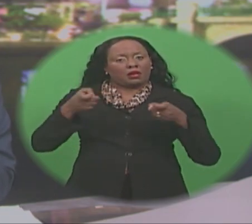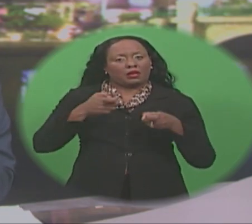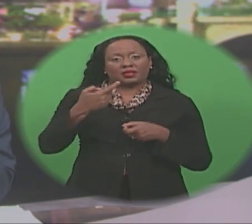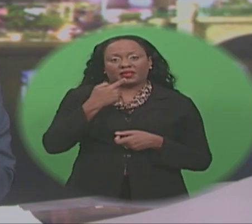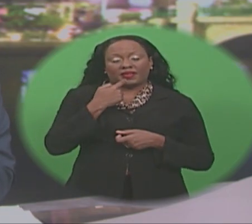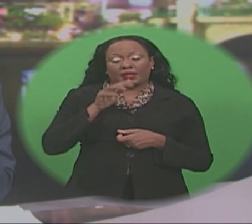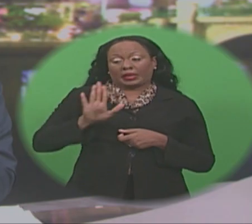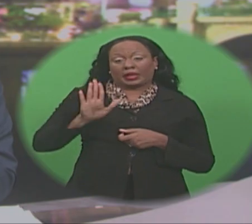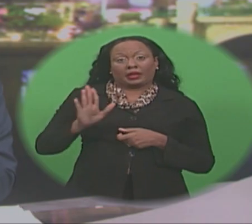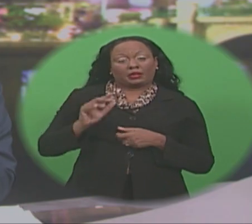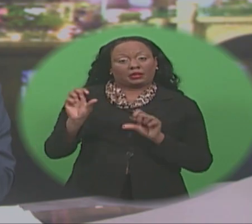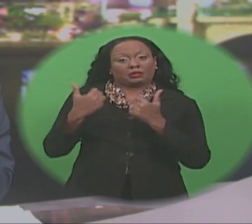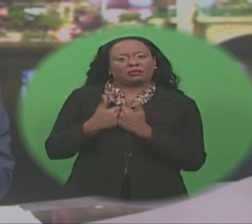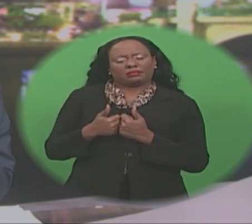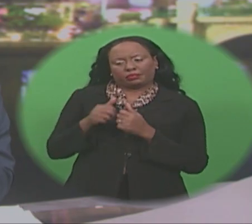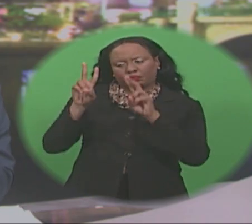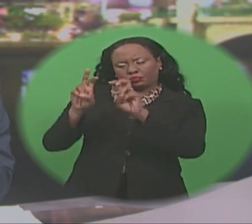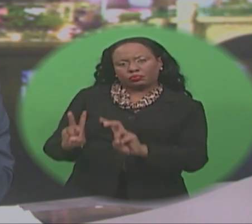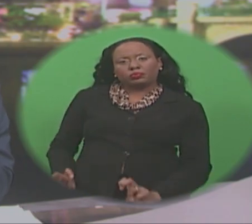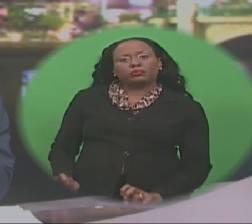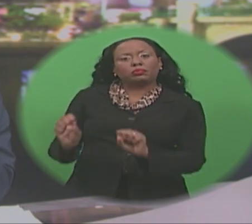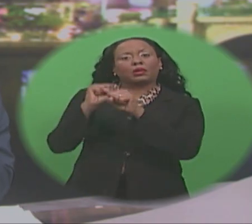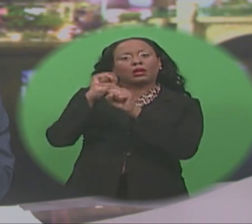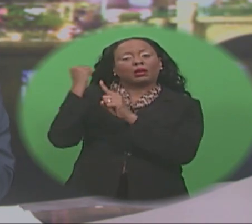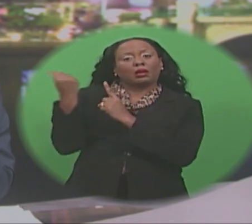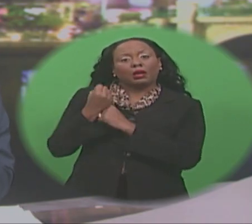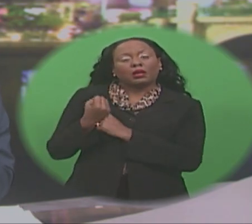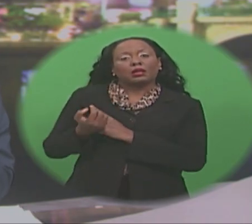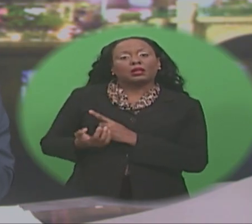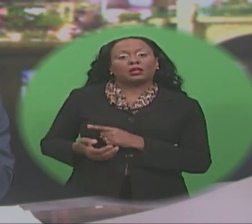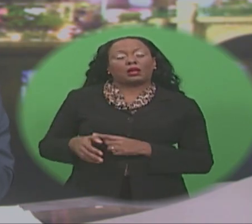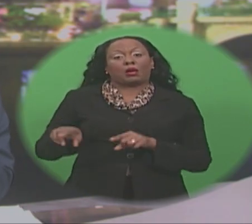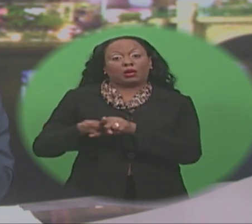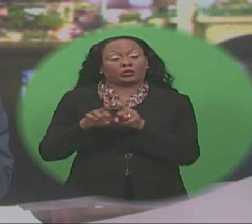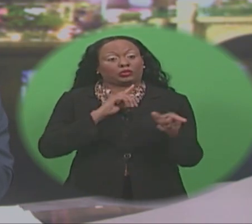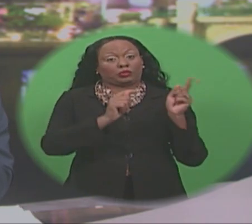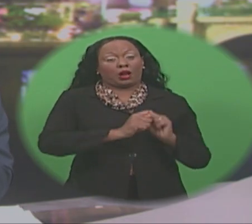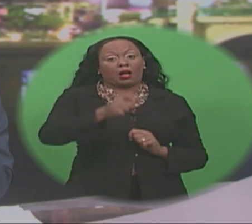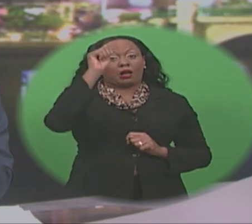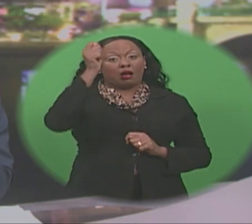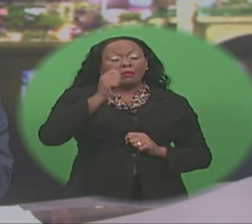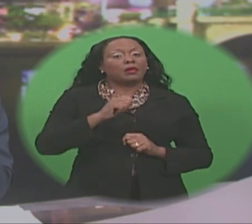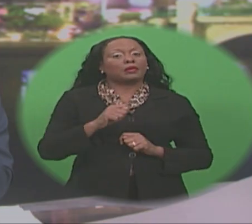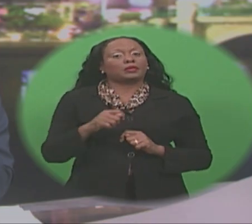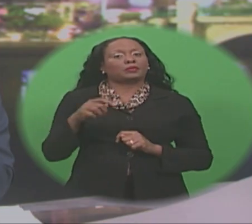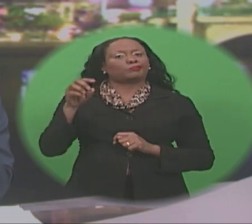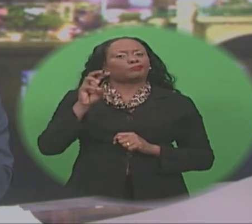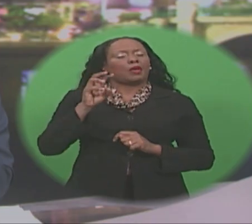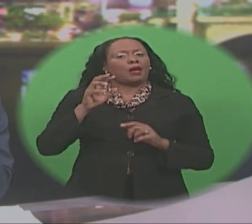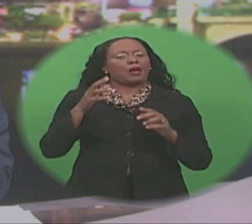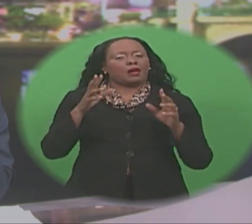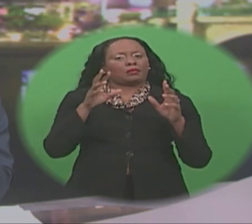that her agency was closely monitoring the situation. Her counterpart at the Trinidad and Tobago-based Seismic Research Center